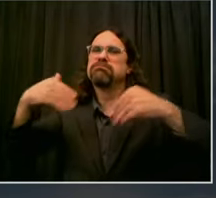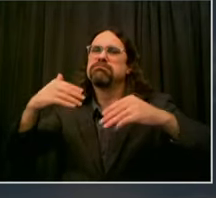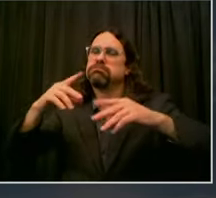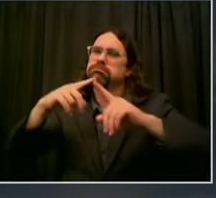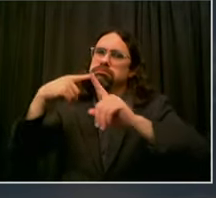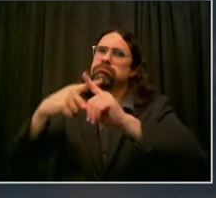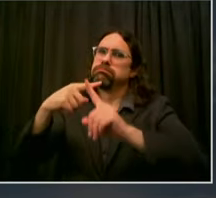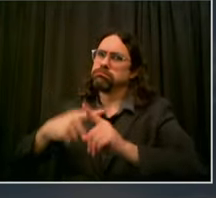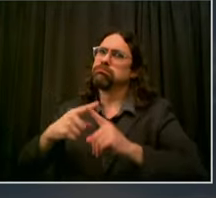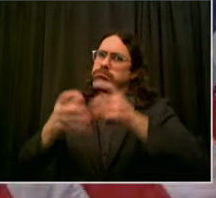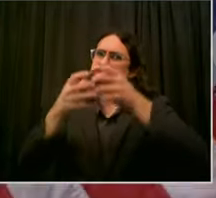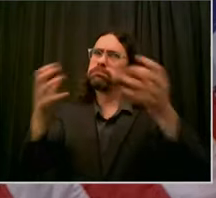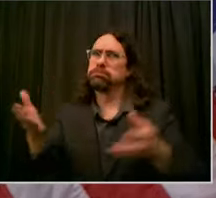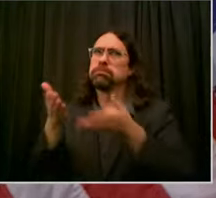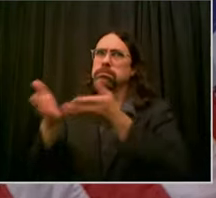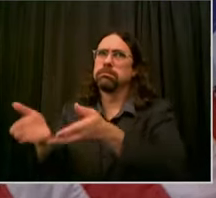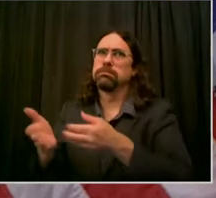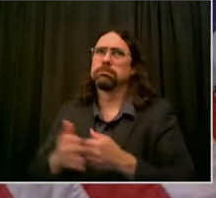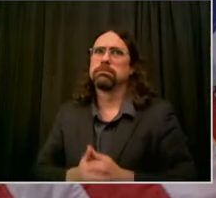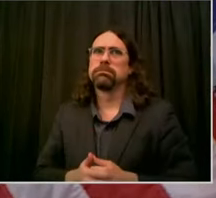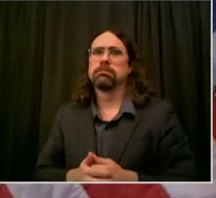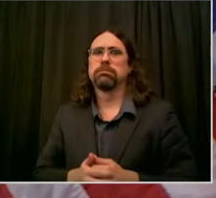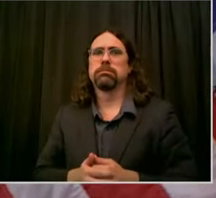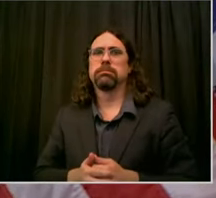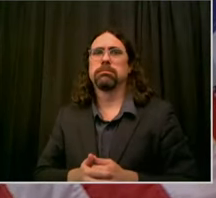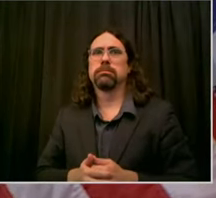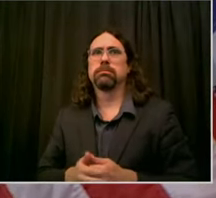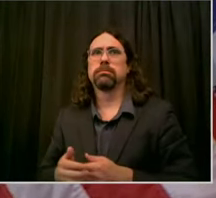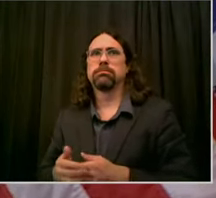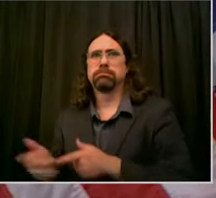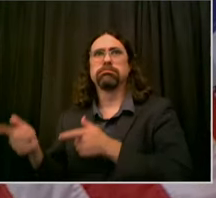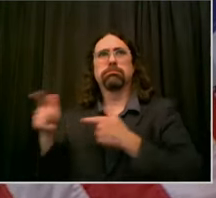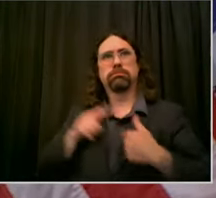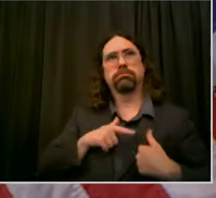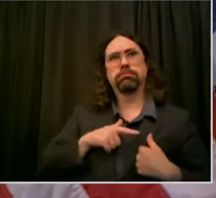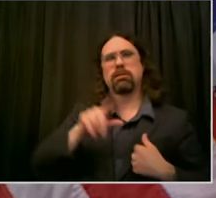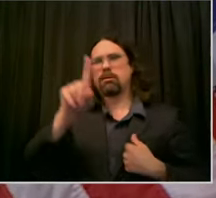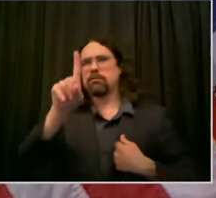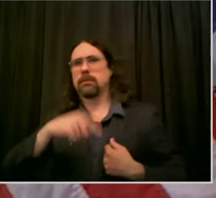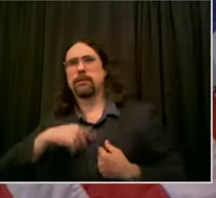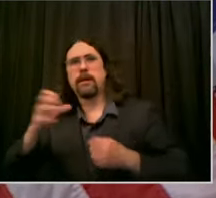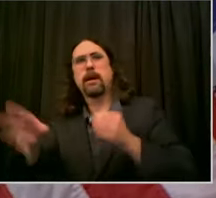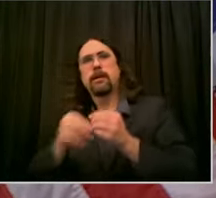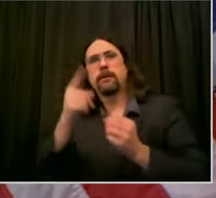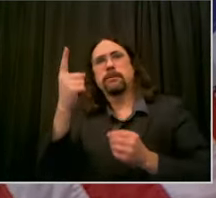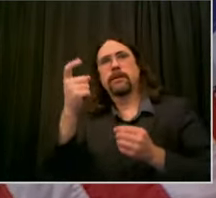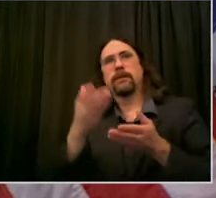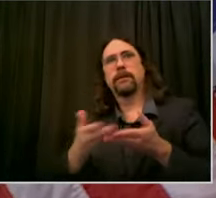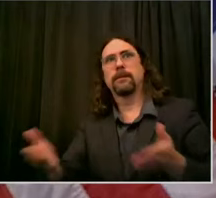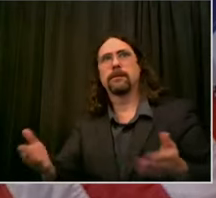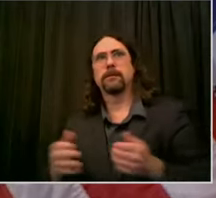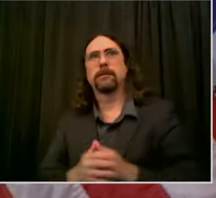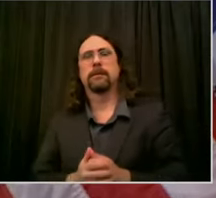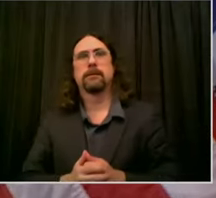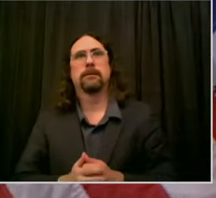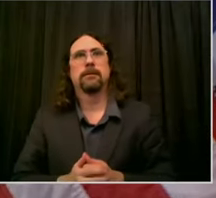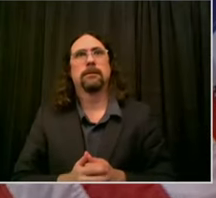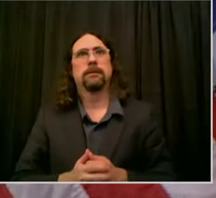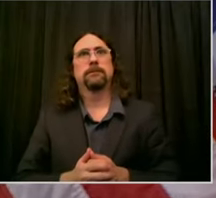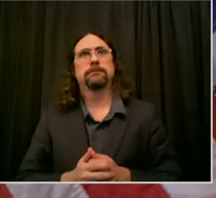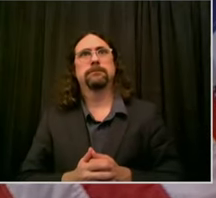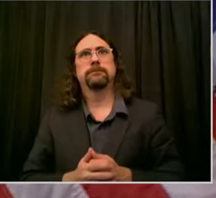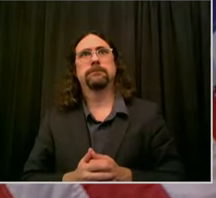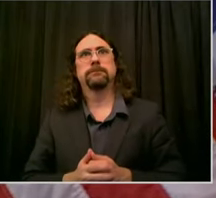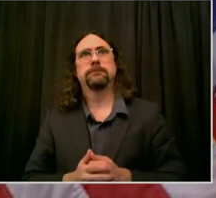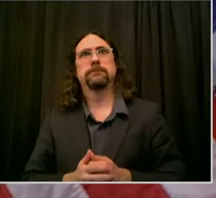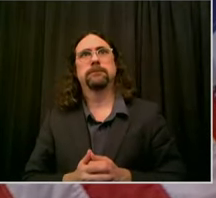that. Thank you. And I want to just add one more very quick point before the next question. Commissioner alluded to the reduction